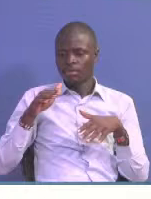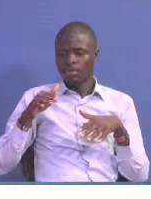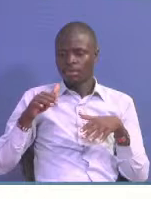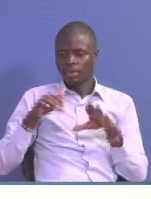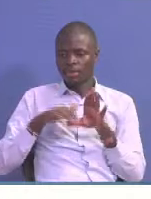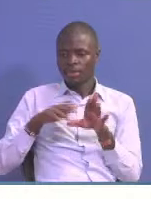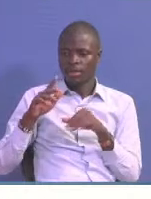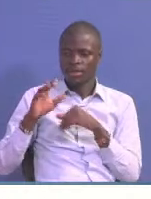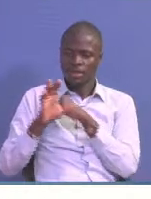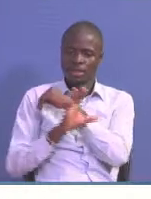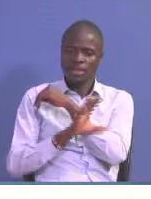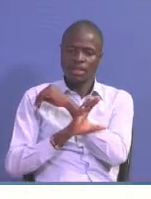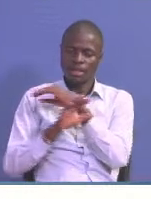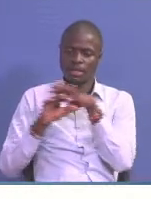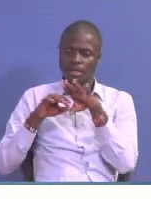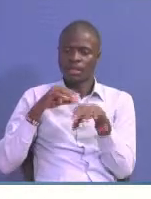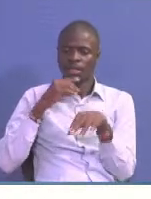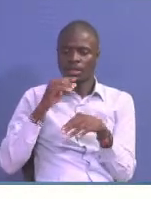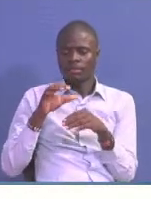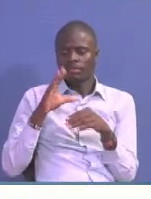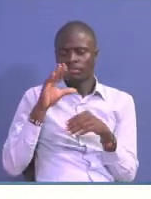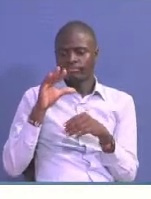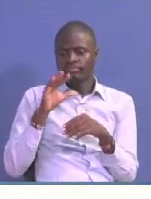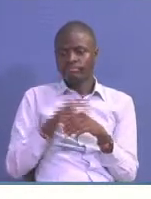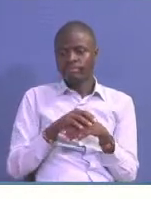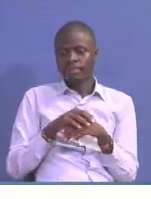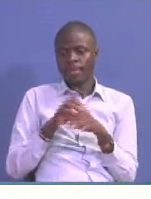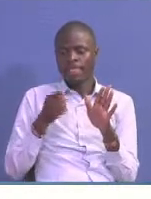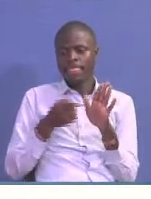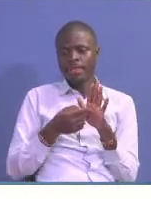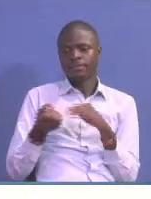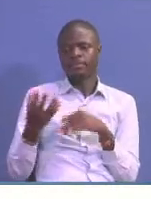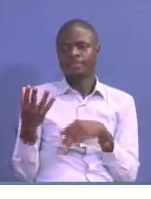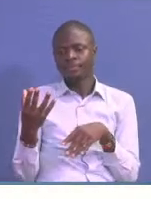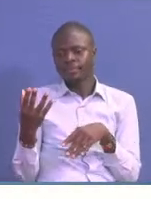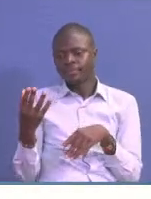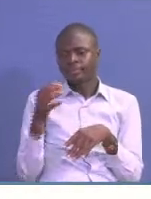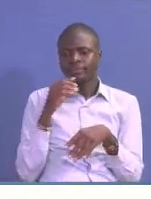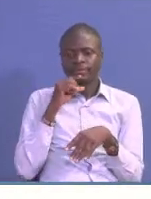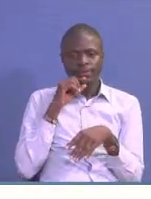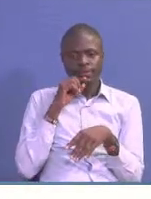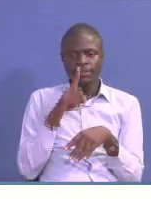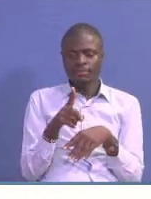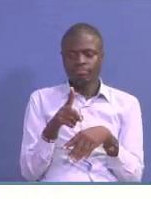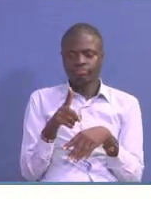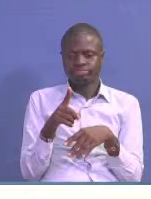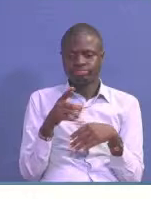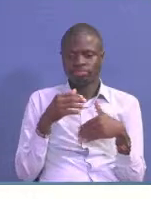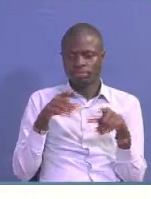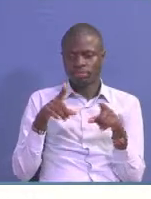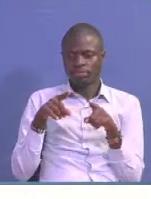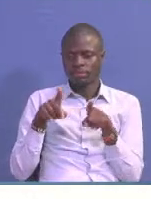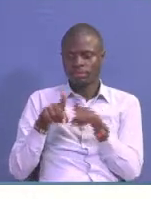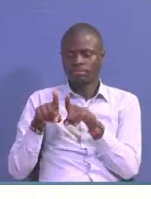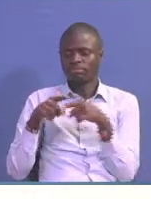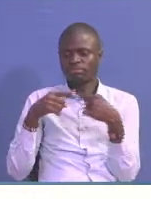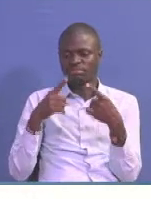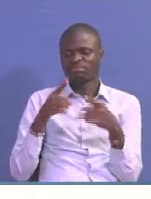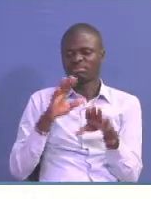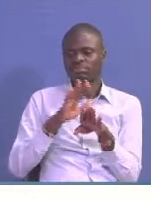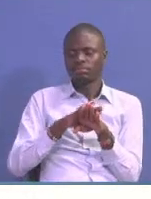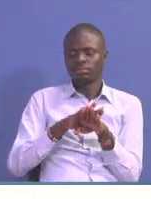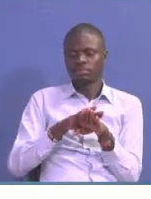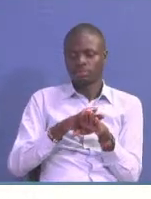country. Well, in his speech, in his public lecture this morning, Ambassador Dr. Francis Muthaura has also insisted on the aspect